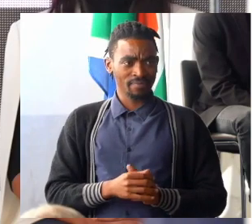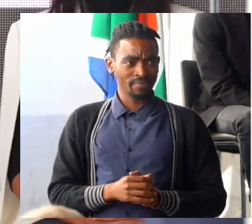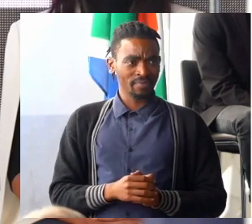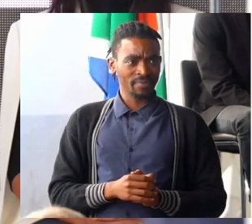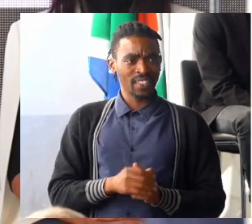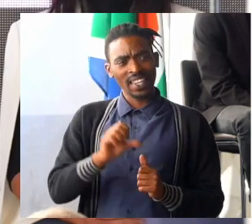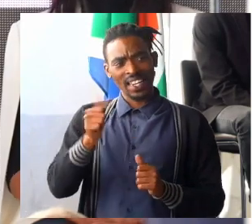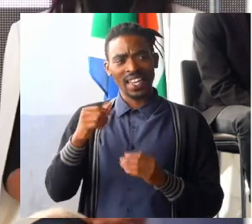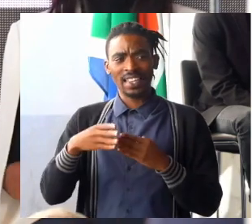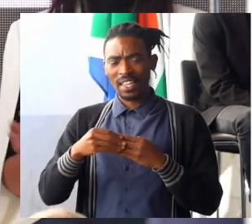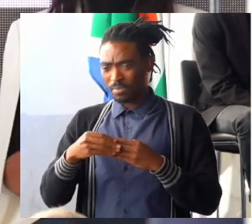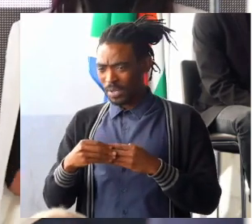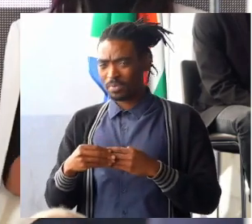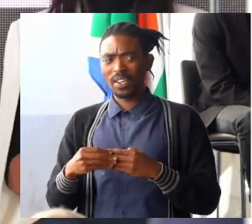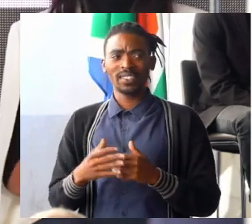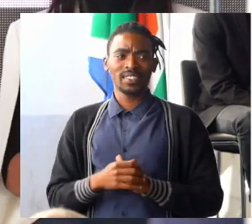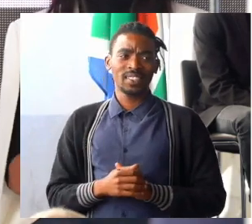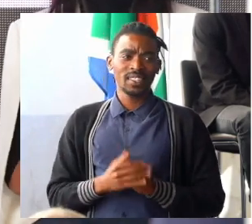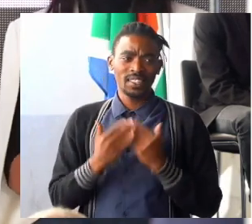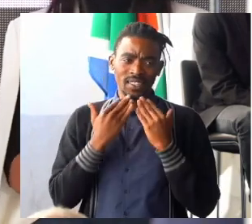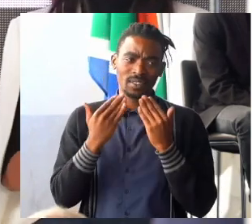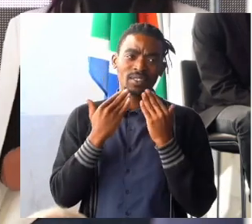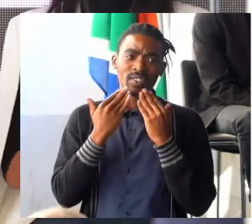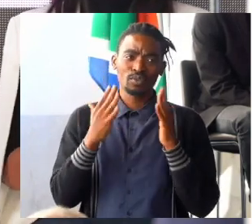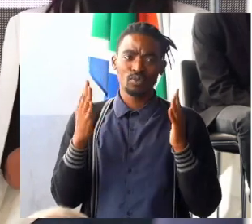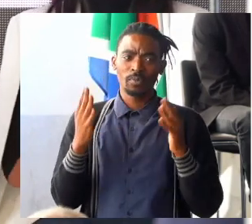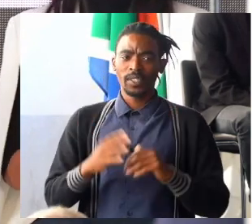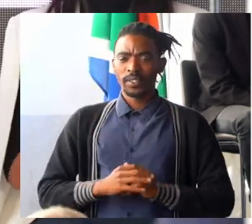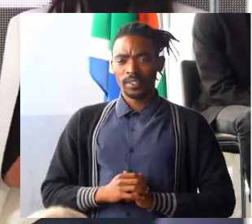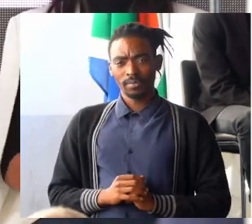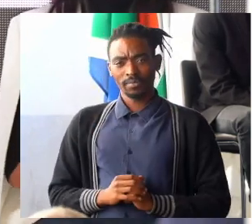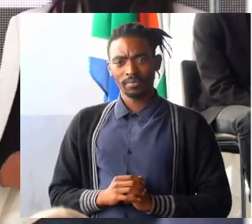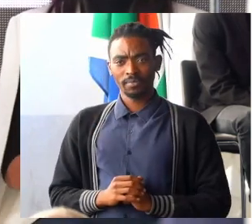other members of family who have come a very long way.